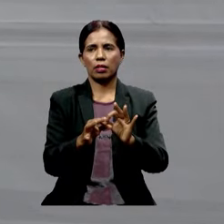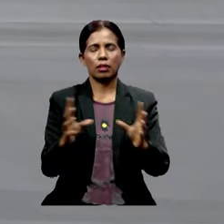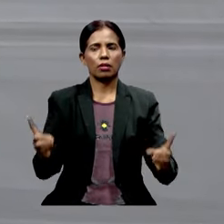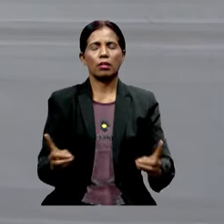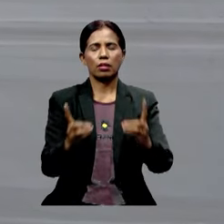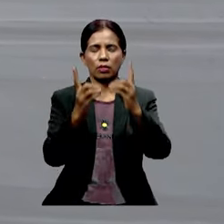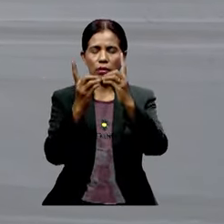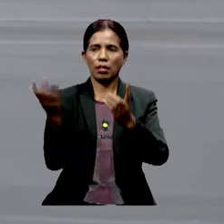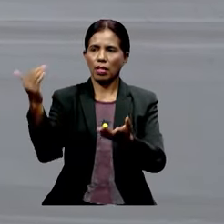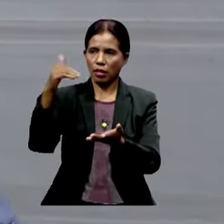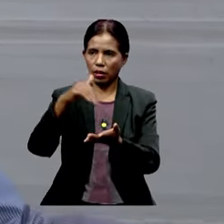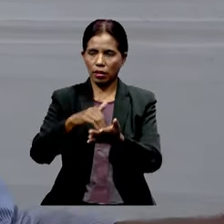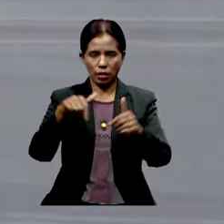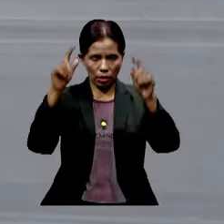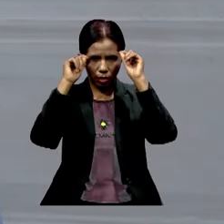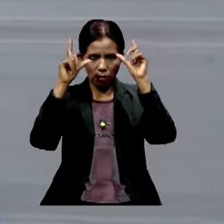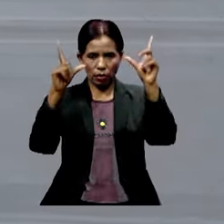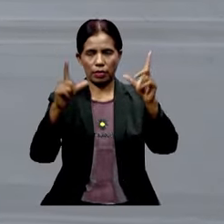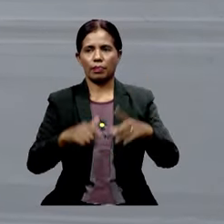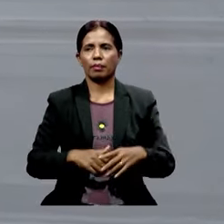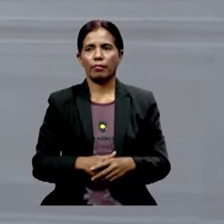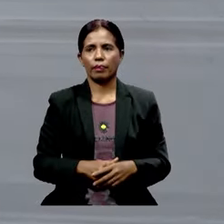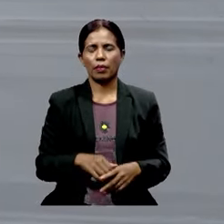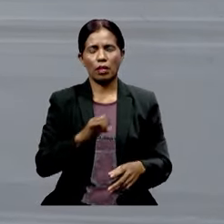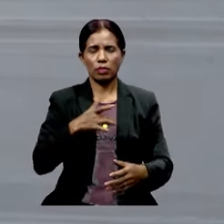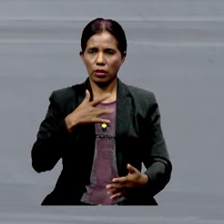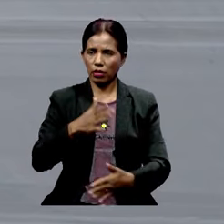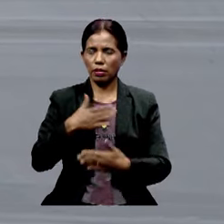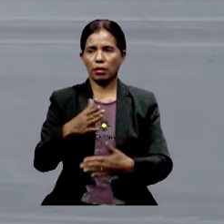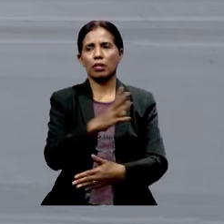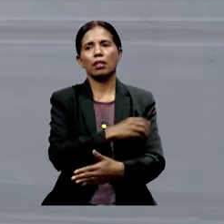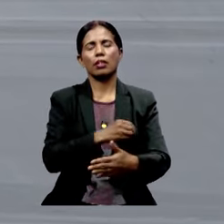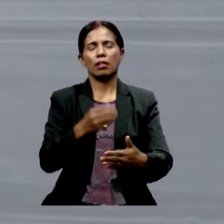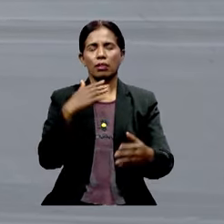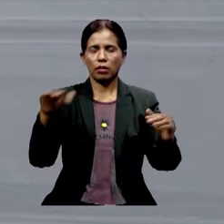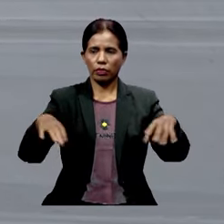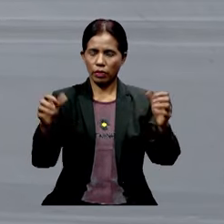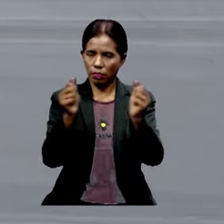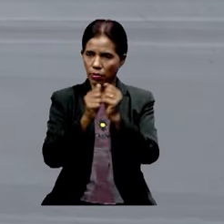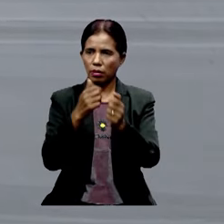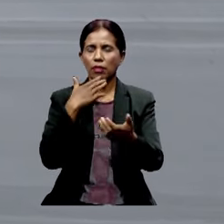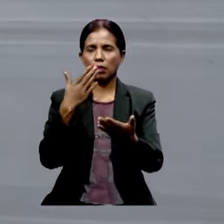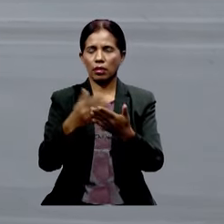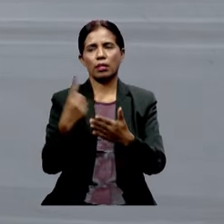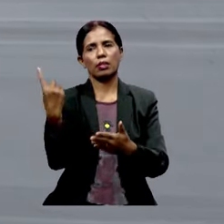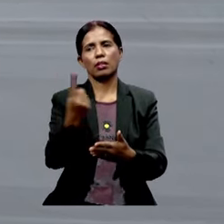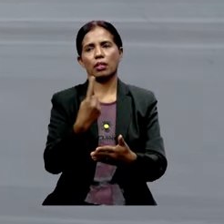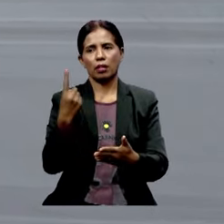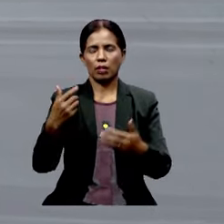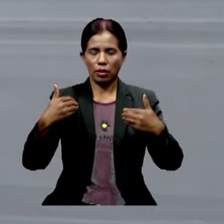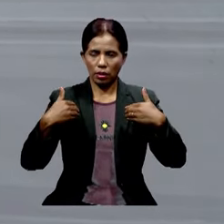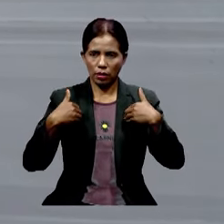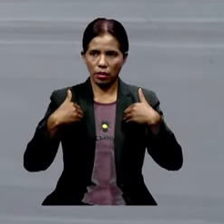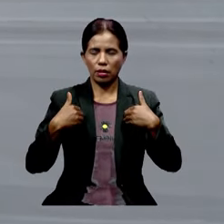him again, maybe in Timor-Leste or in Rome. Absolutely. We have excellent relation. We always have had